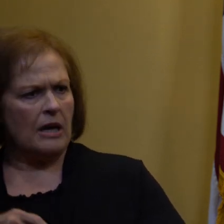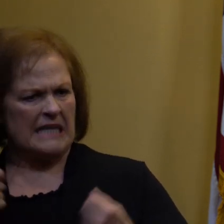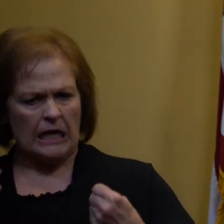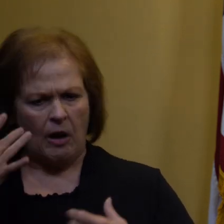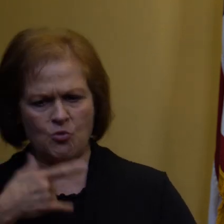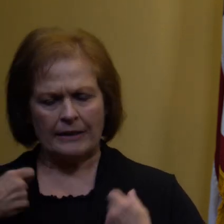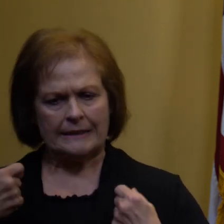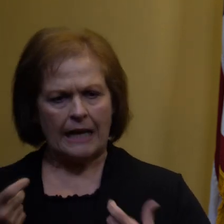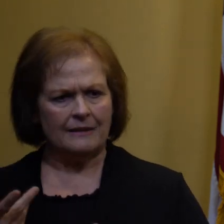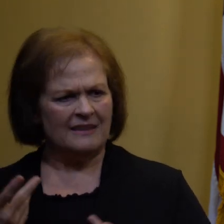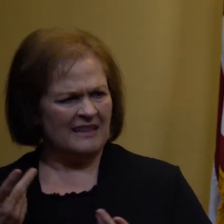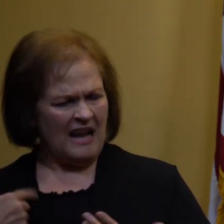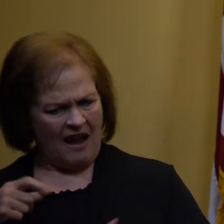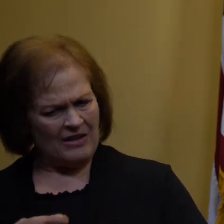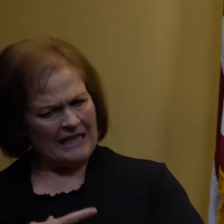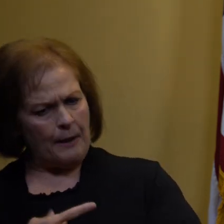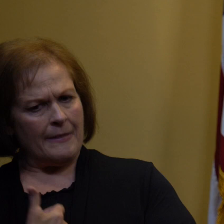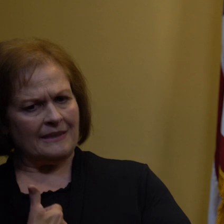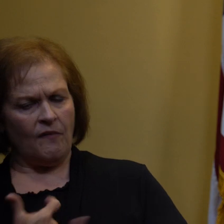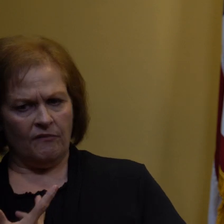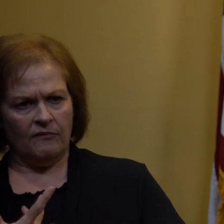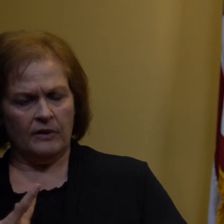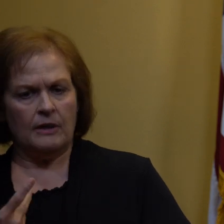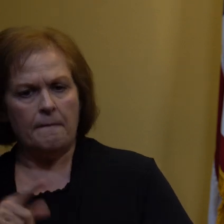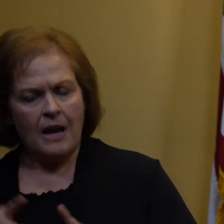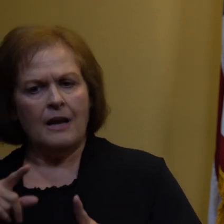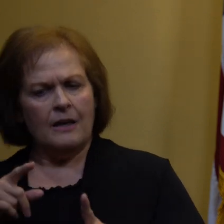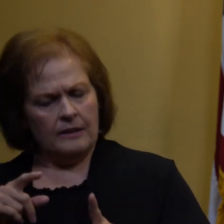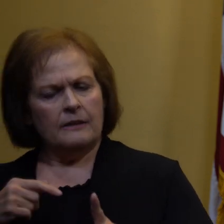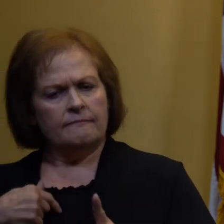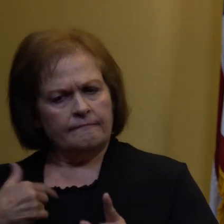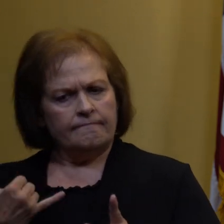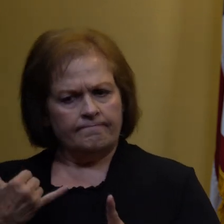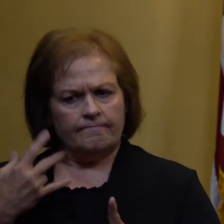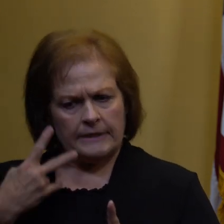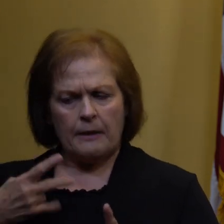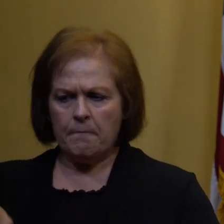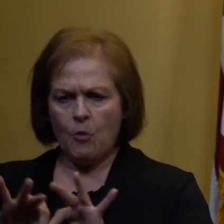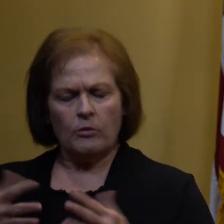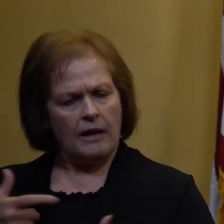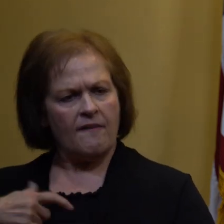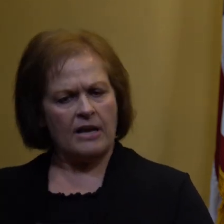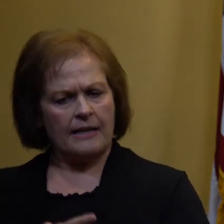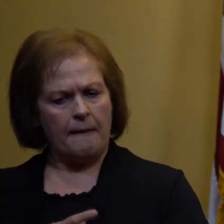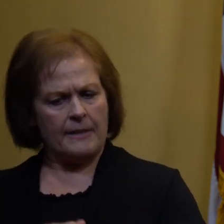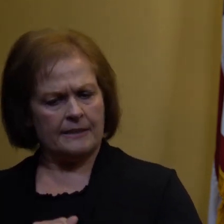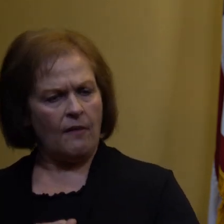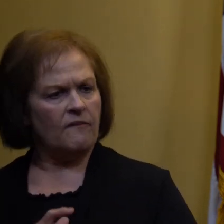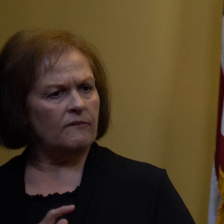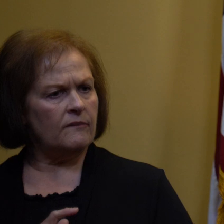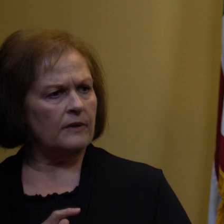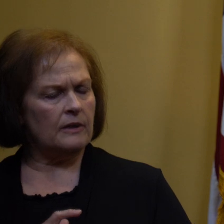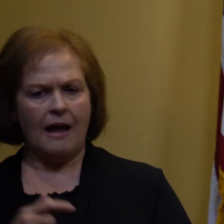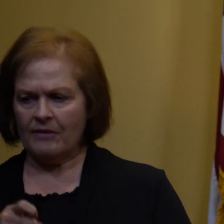are you exercising? I have to take care of myself. But it reassured me that taking care of myself is also taking